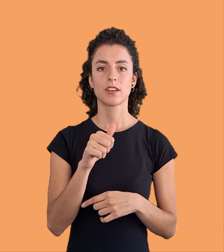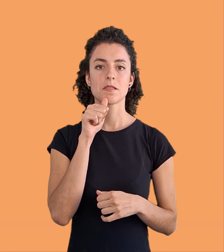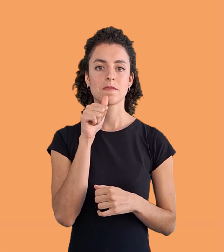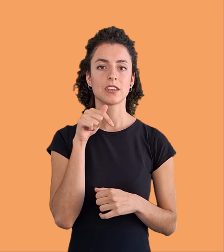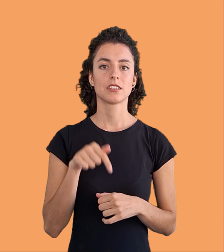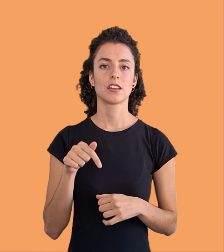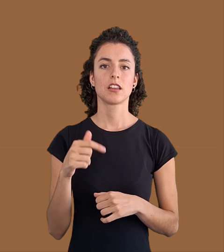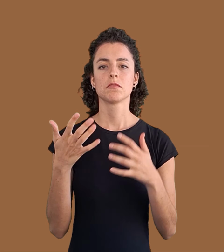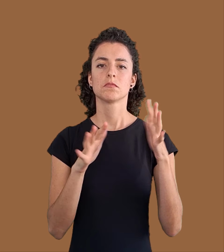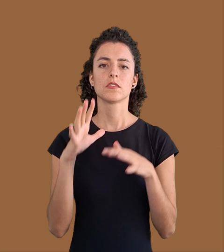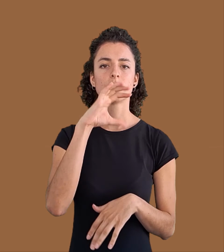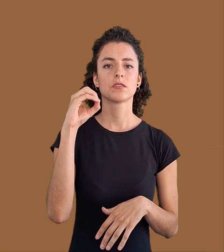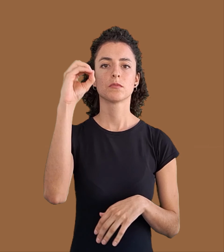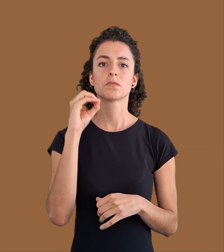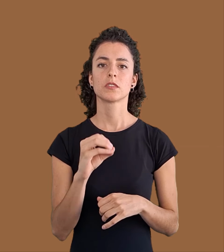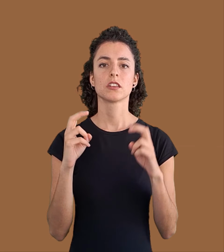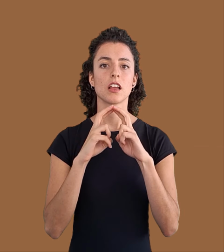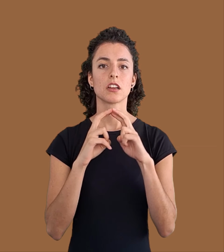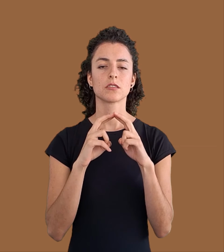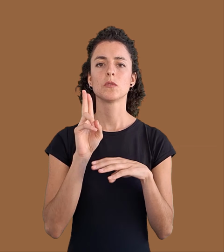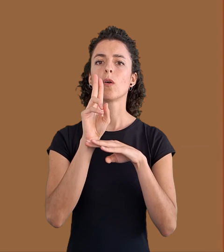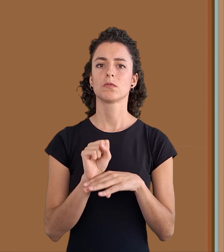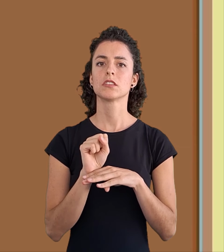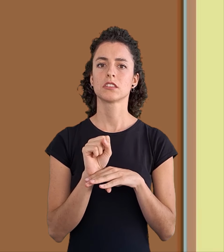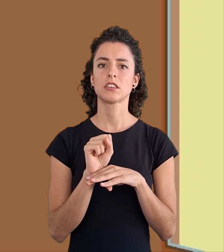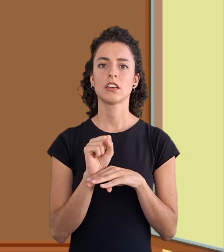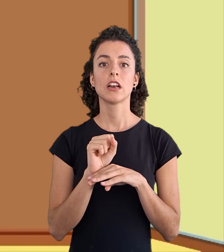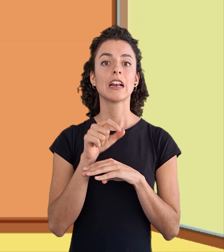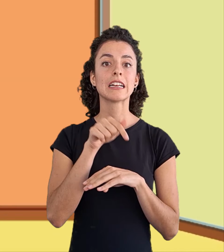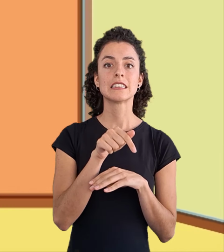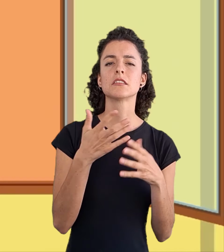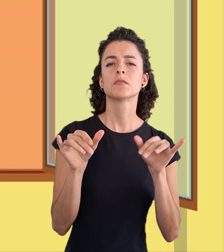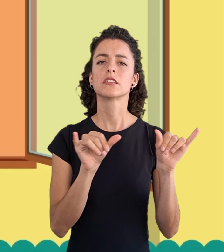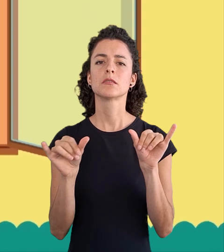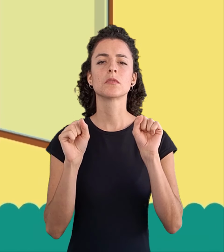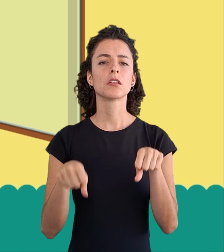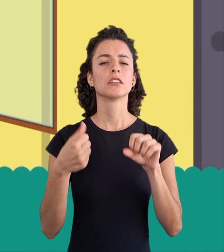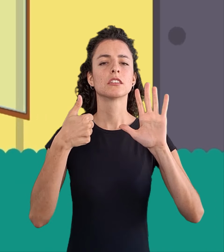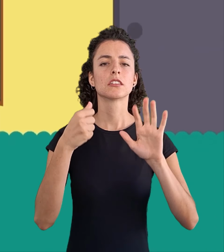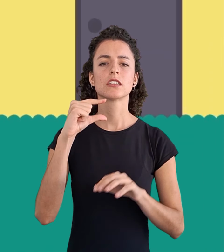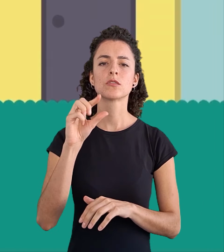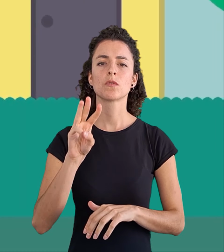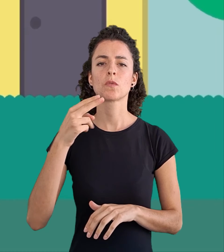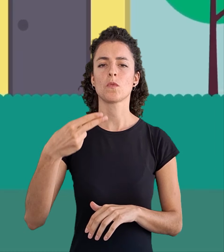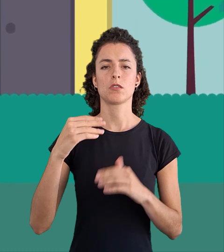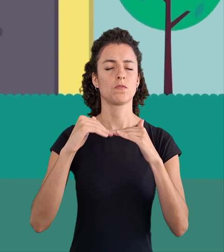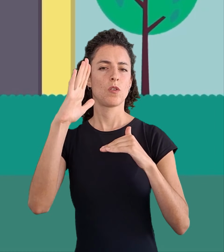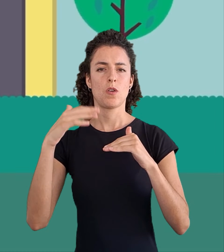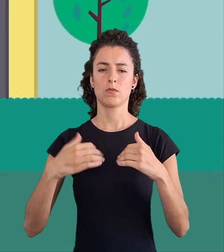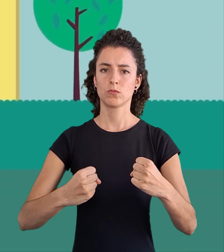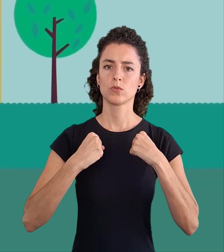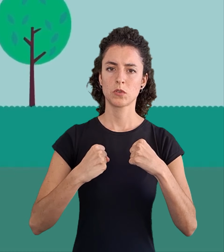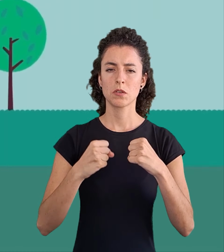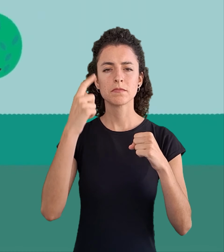At present, approximately 50% of energy consumed by Emasagra, surpassing 6 gigawatts, equivalent to